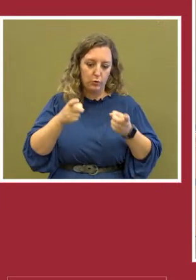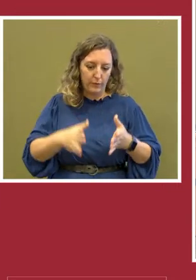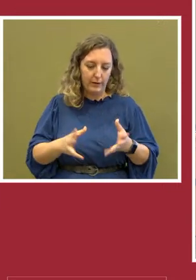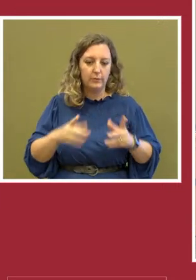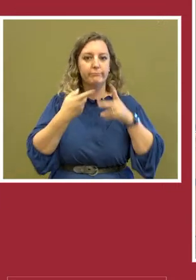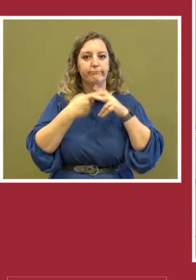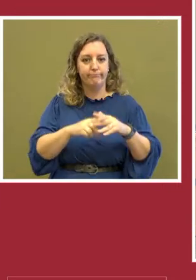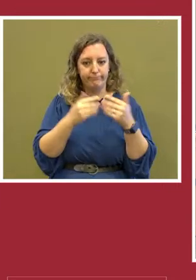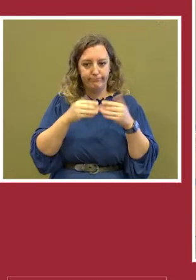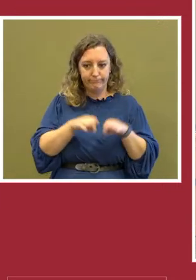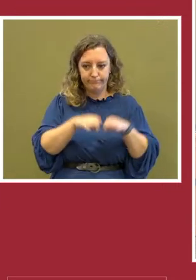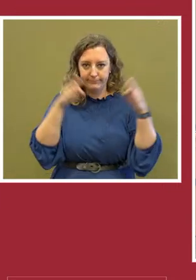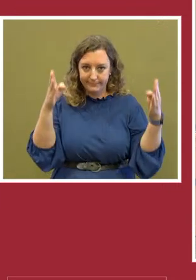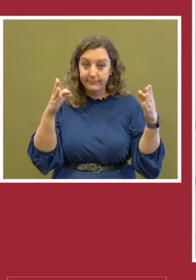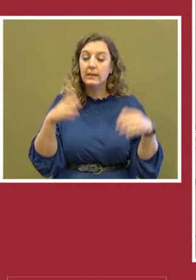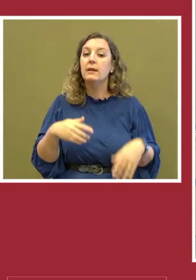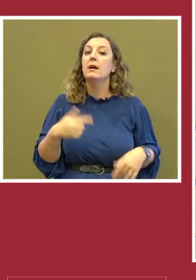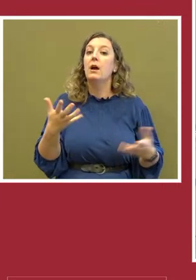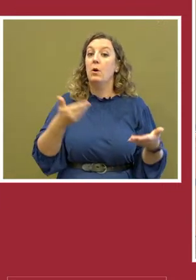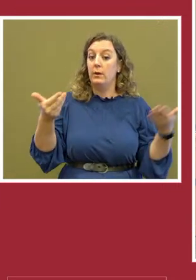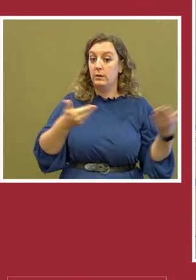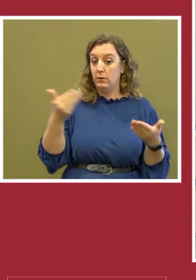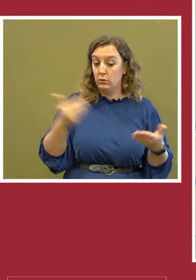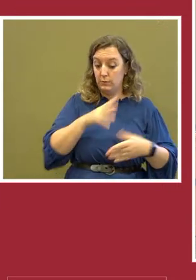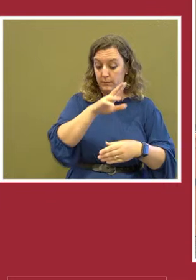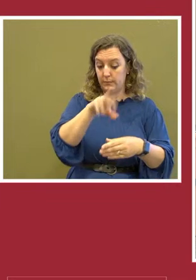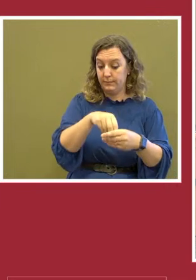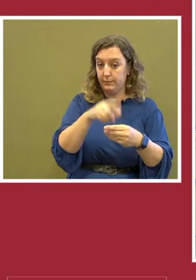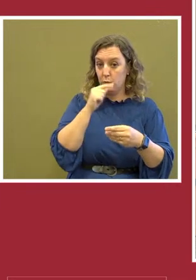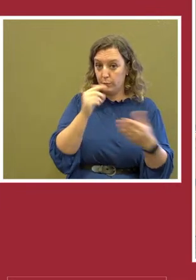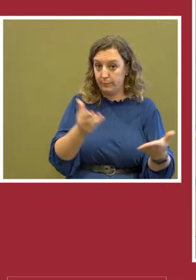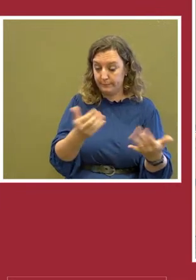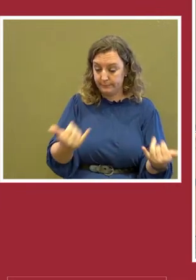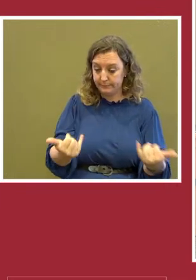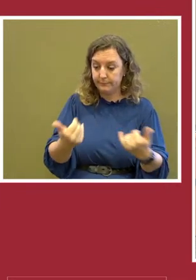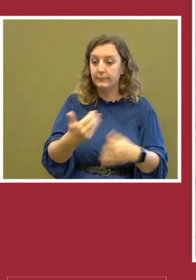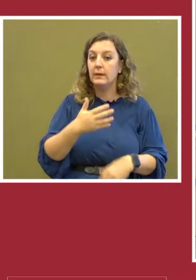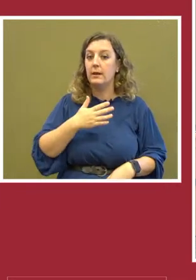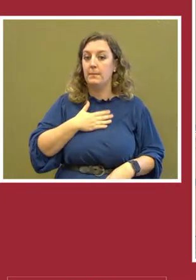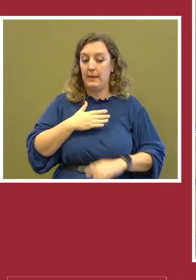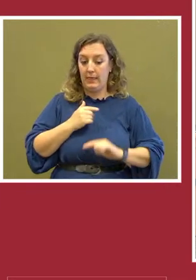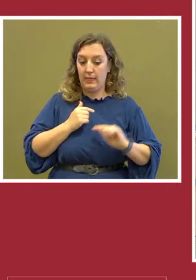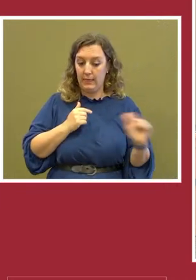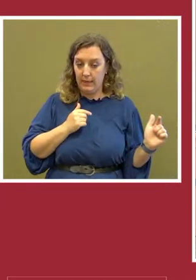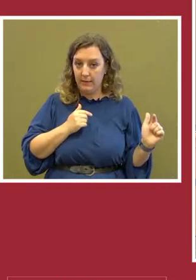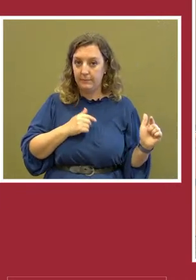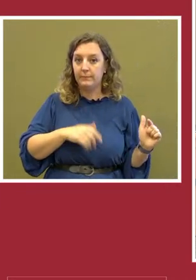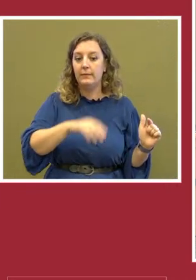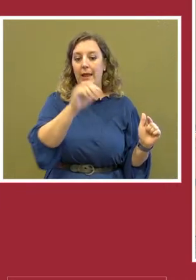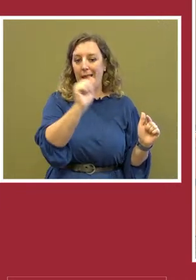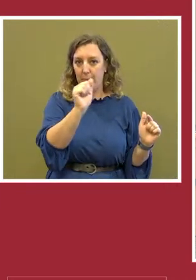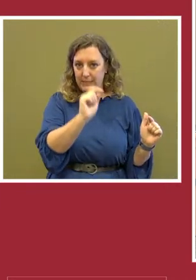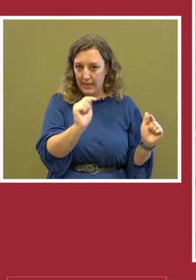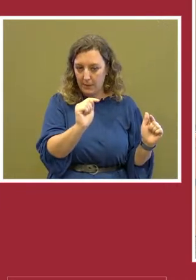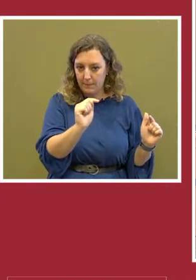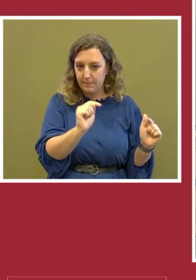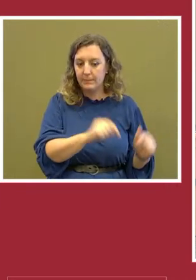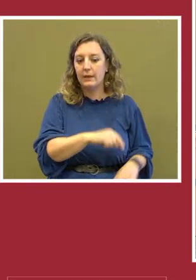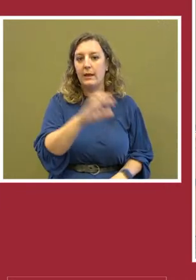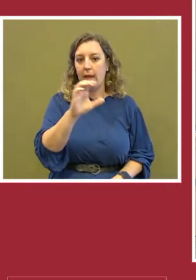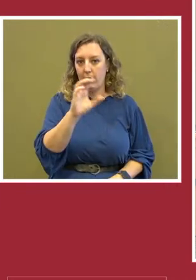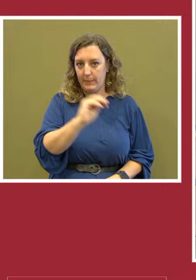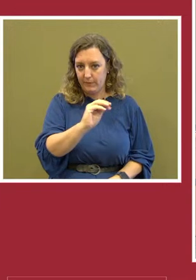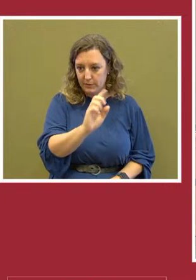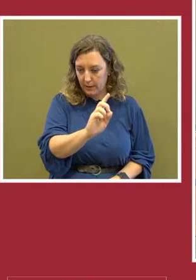order. I would like to introduce our participants this evening. To my immediate left is Amy Tatum and Carrie